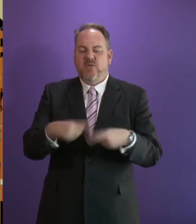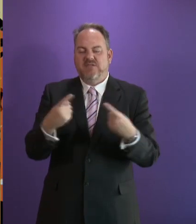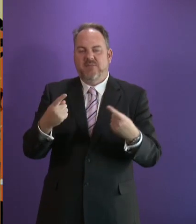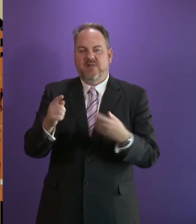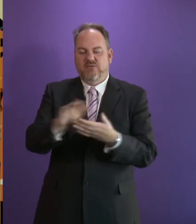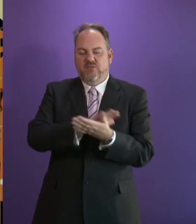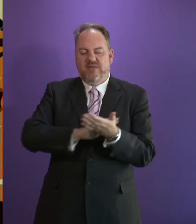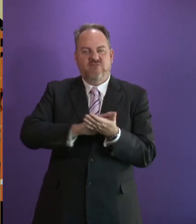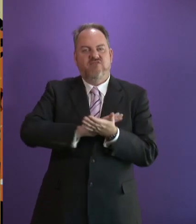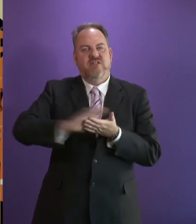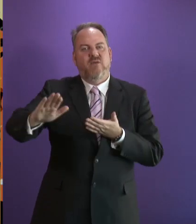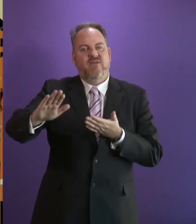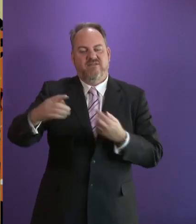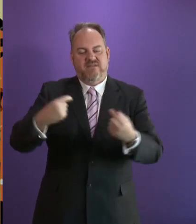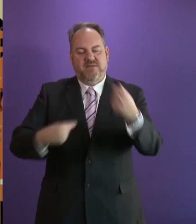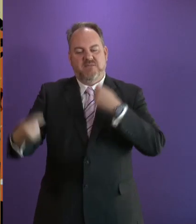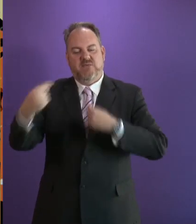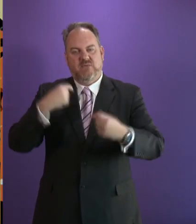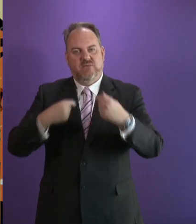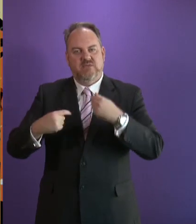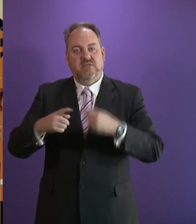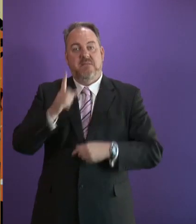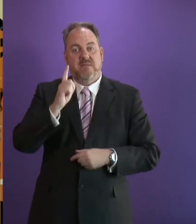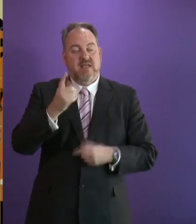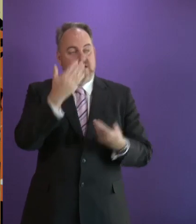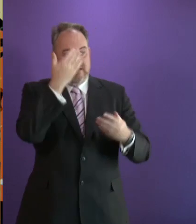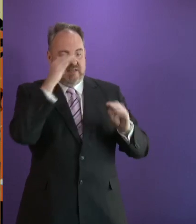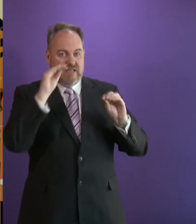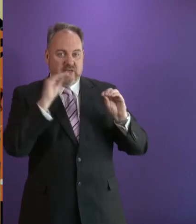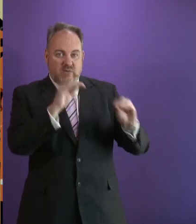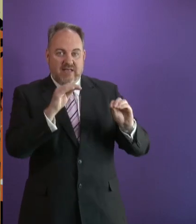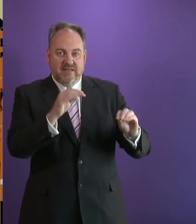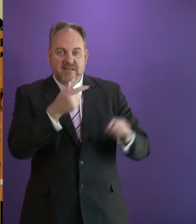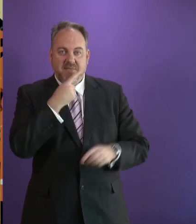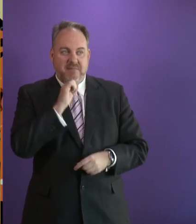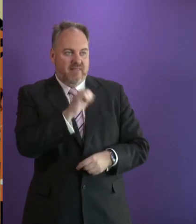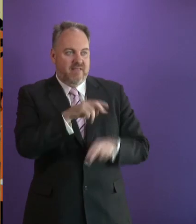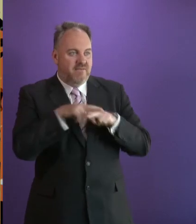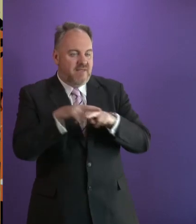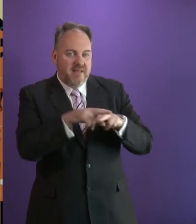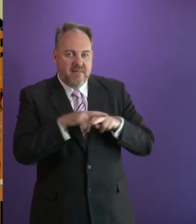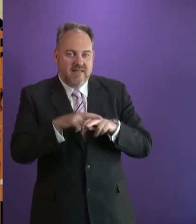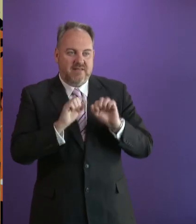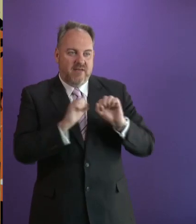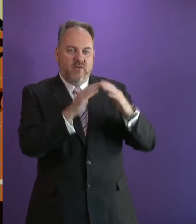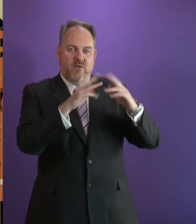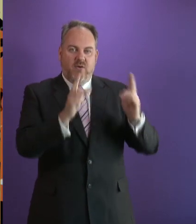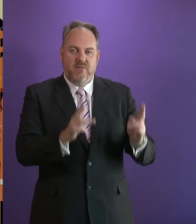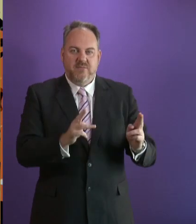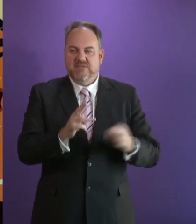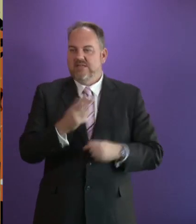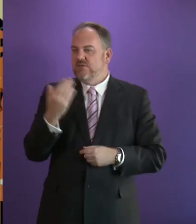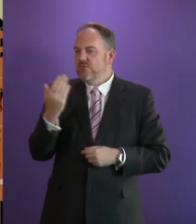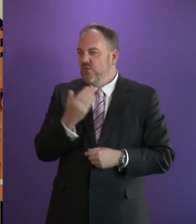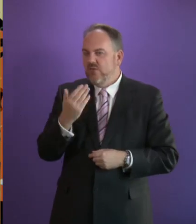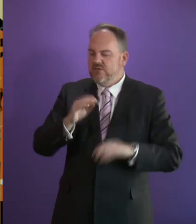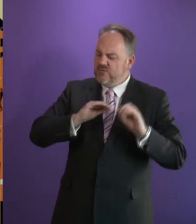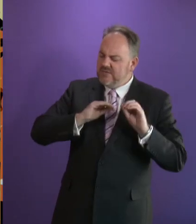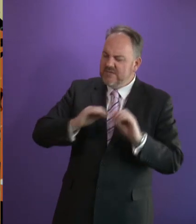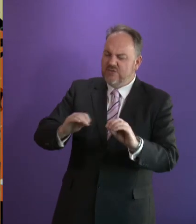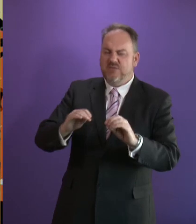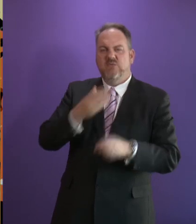it's about education, and it starts in the home, it starts in schools, and it's about sort of giving people the knowledge and the tools to use social media